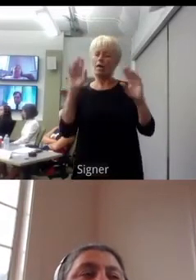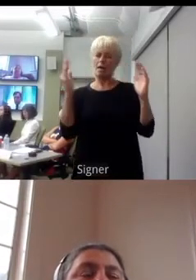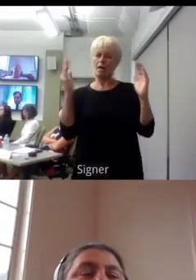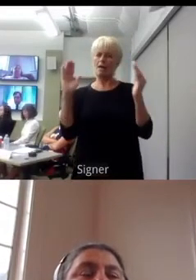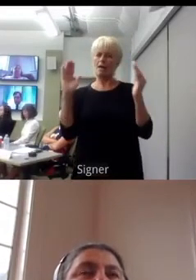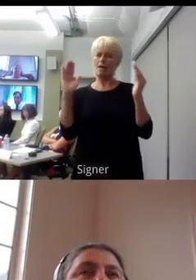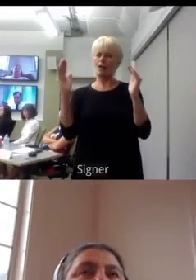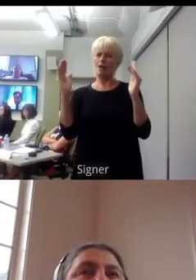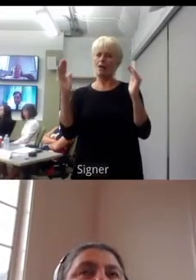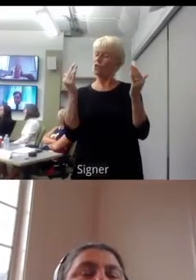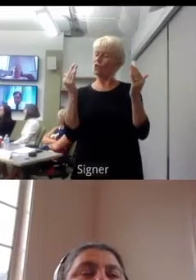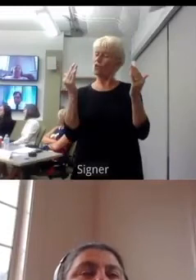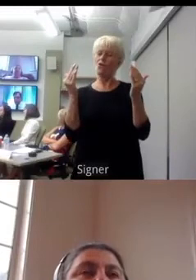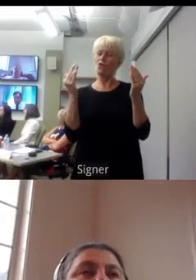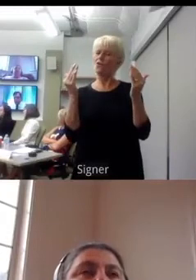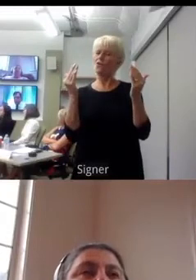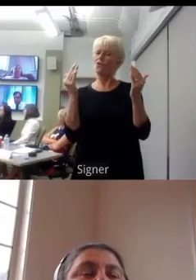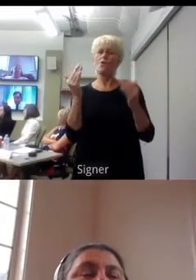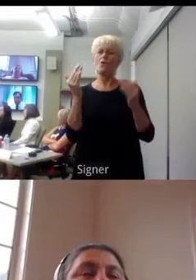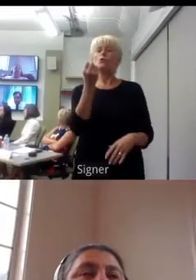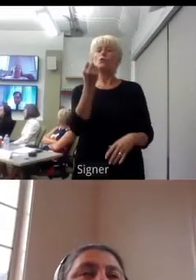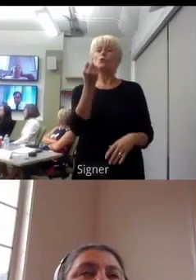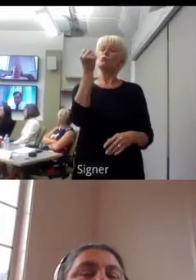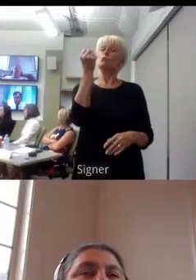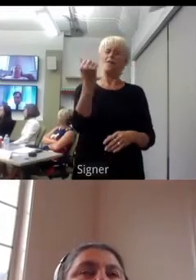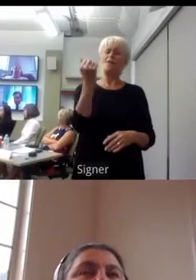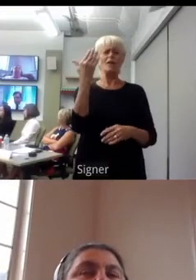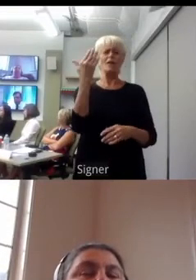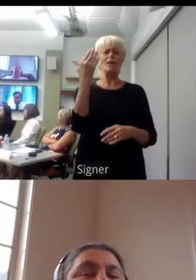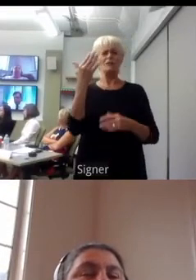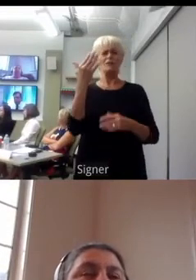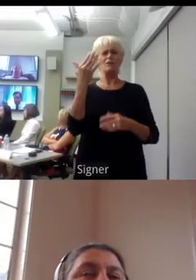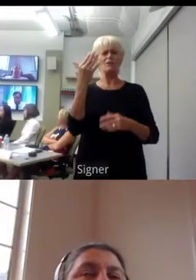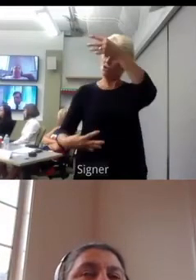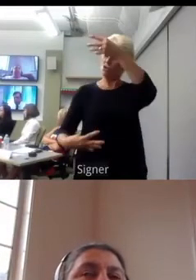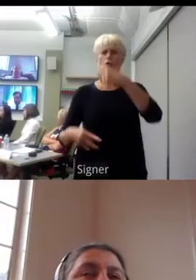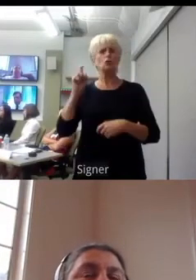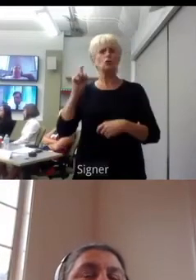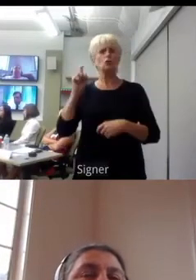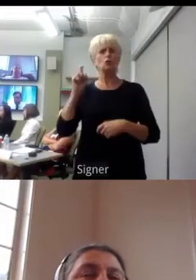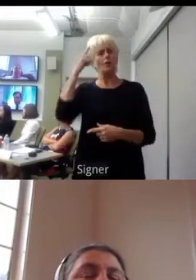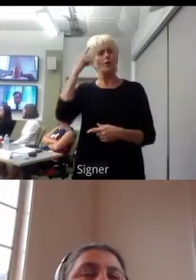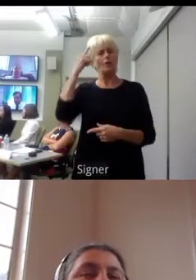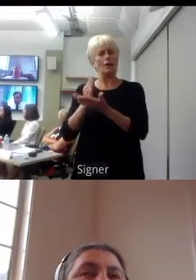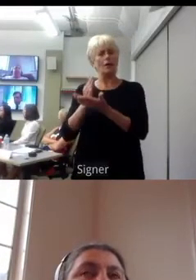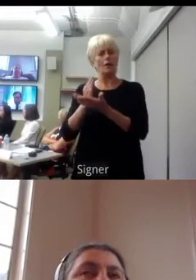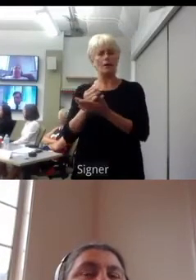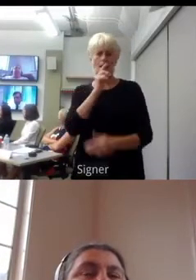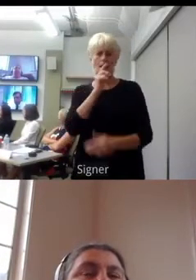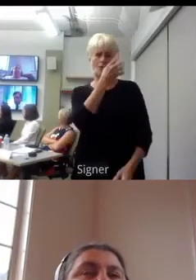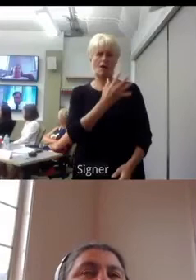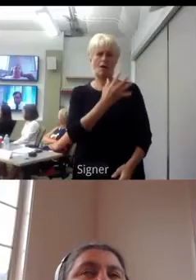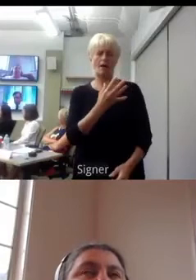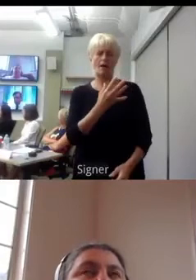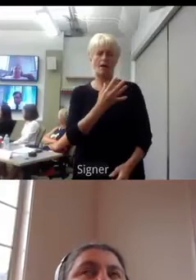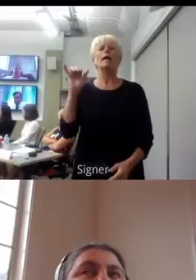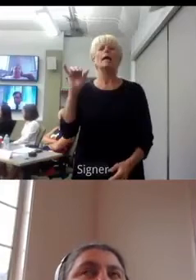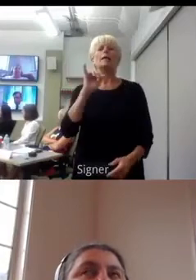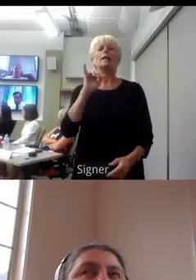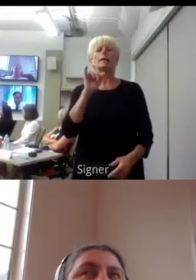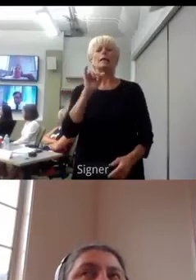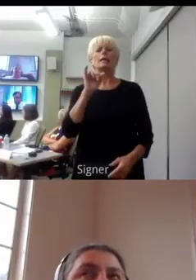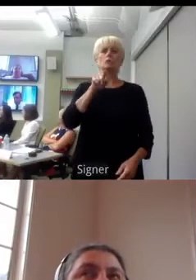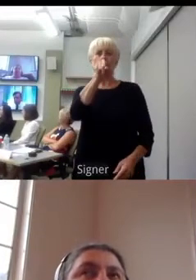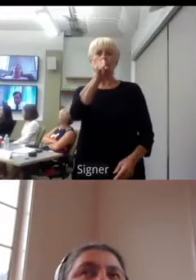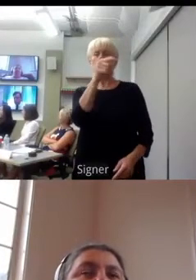or 15 different things that you might be considering. So the directional wayfinding signage on the site, at decision-making points